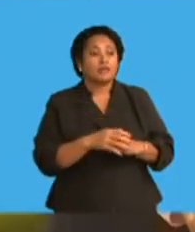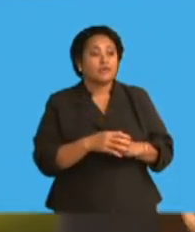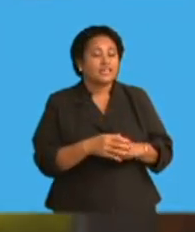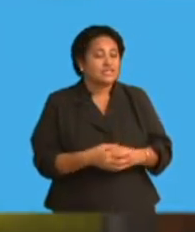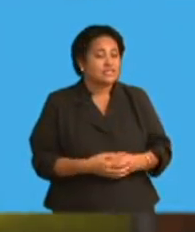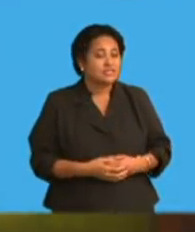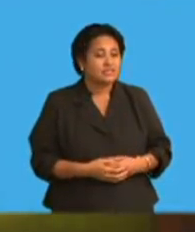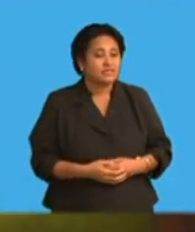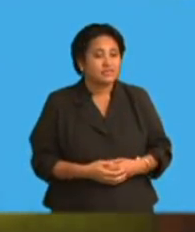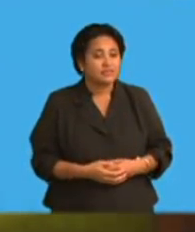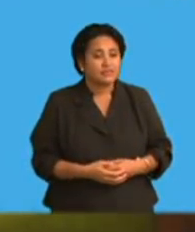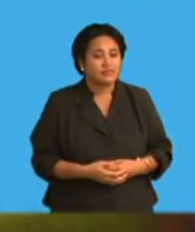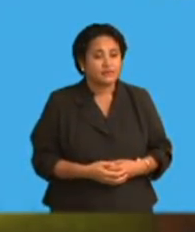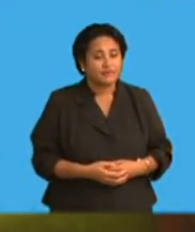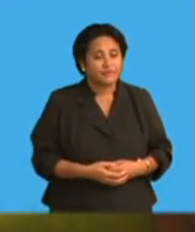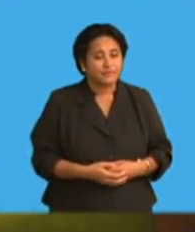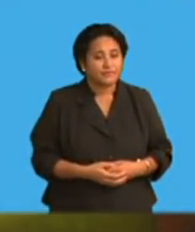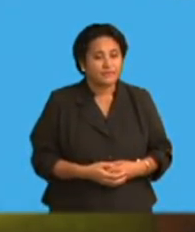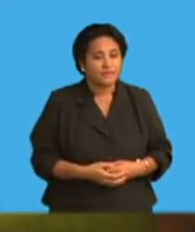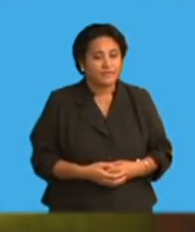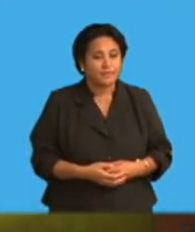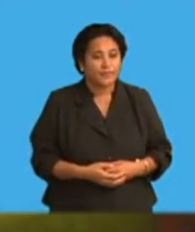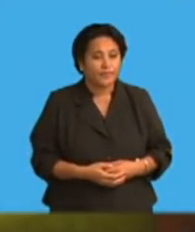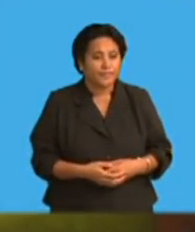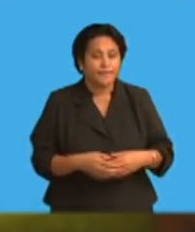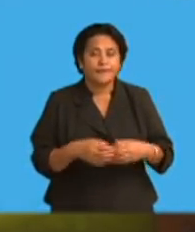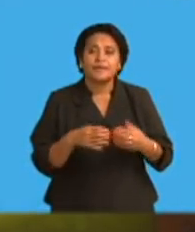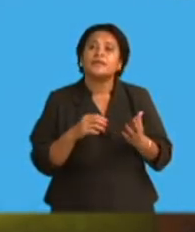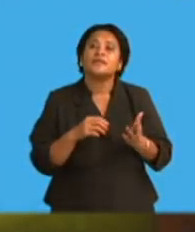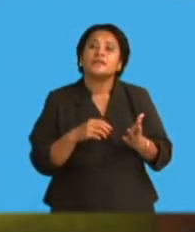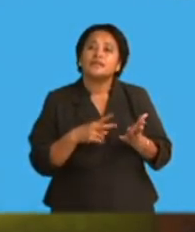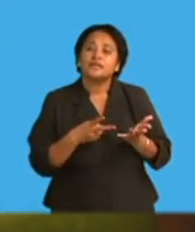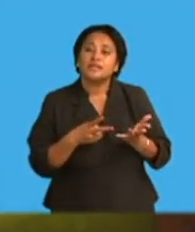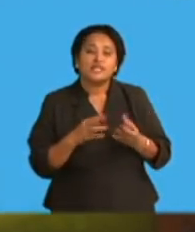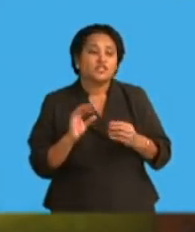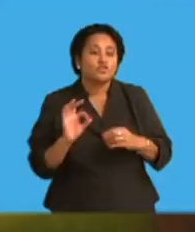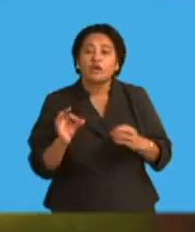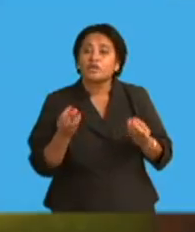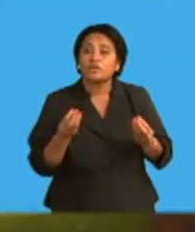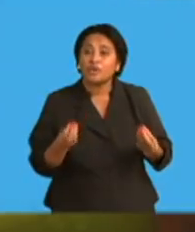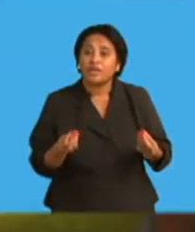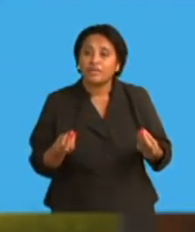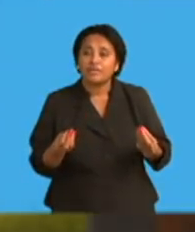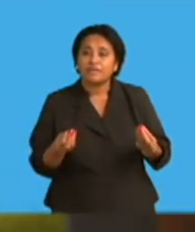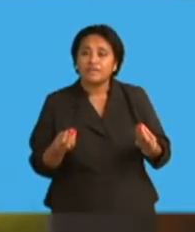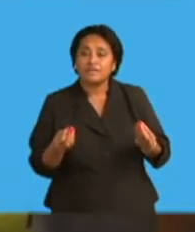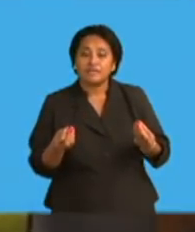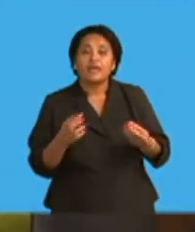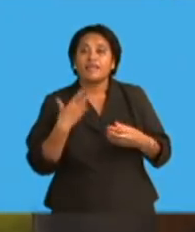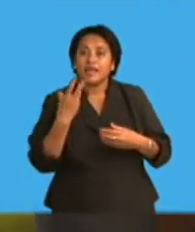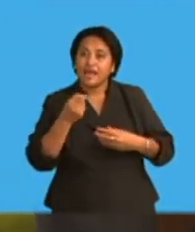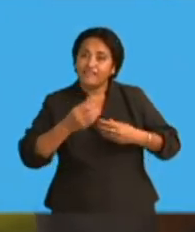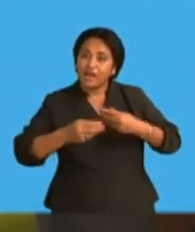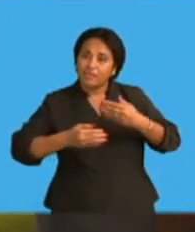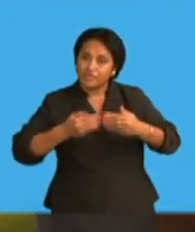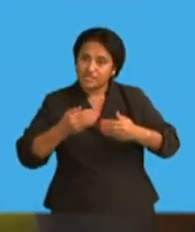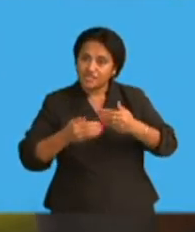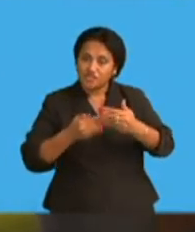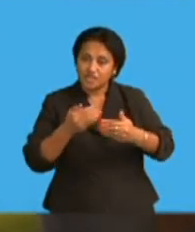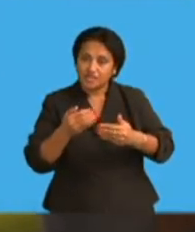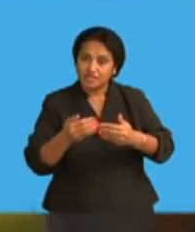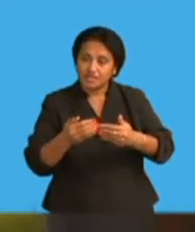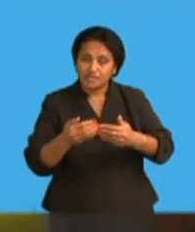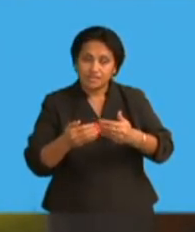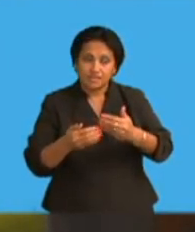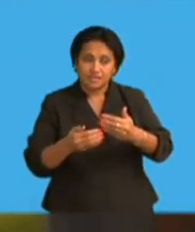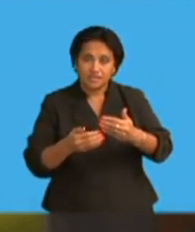Madam Speaker, if it has not worked, is something wrong with it? There's a procedure about